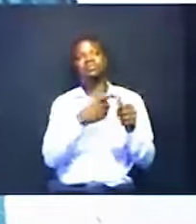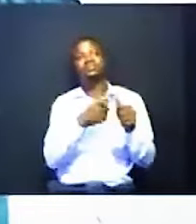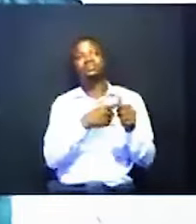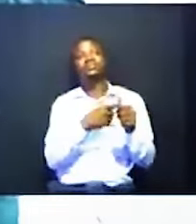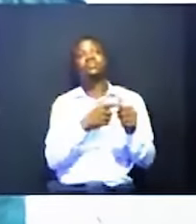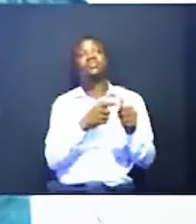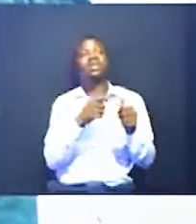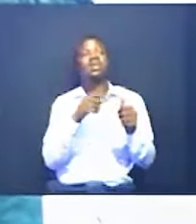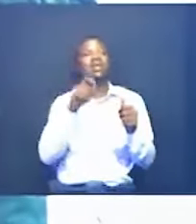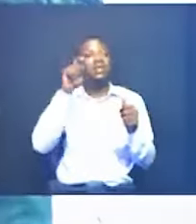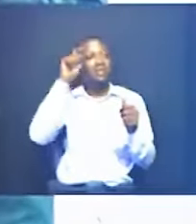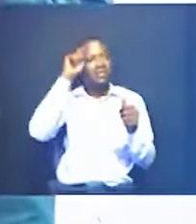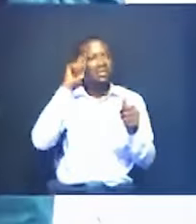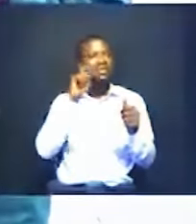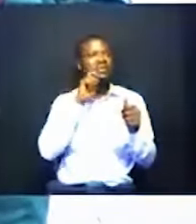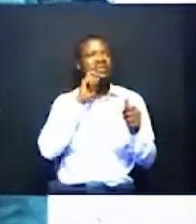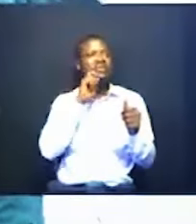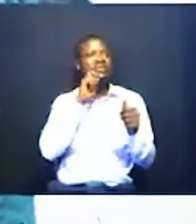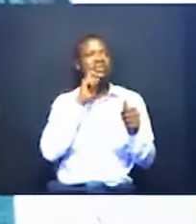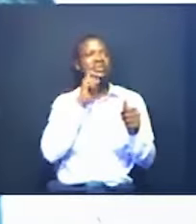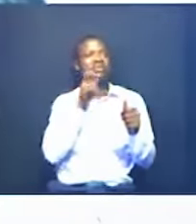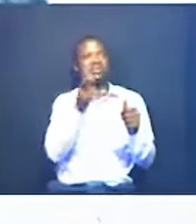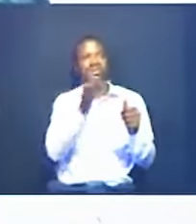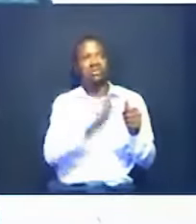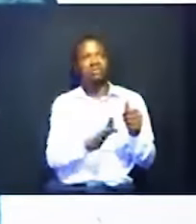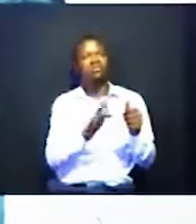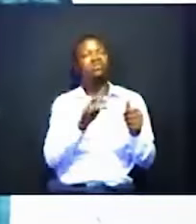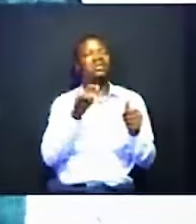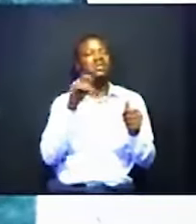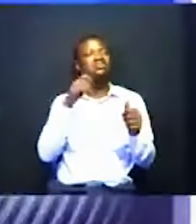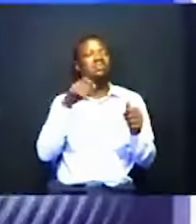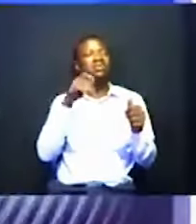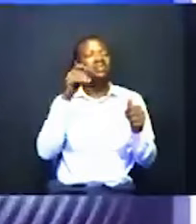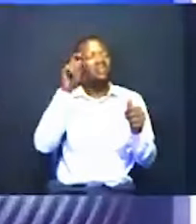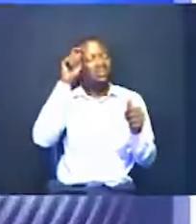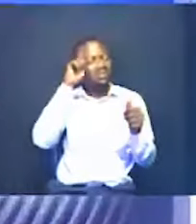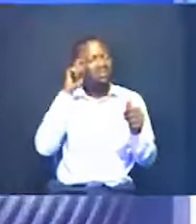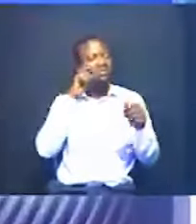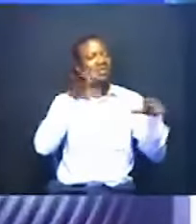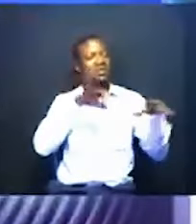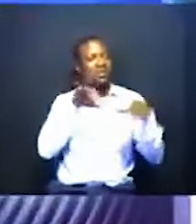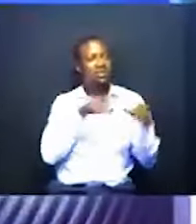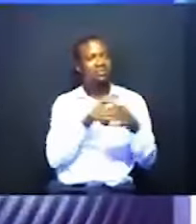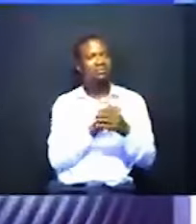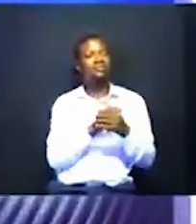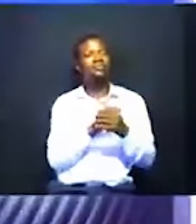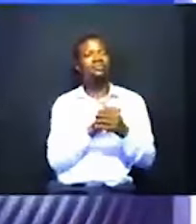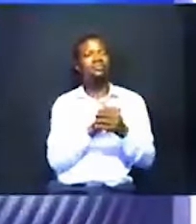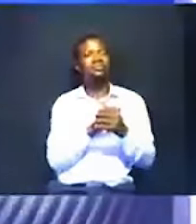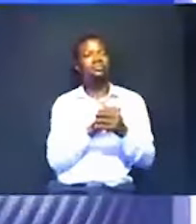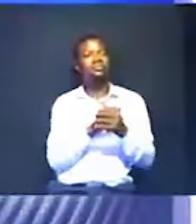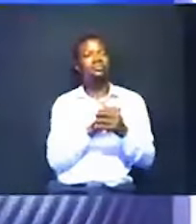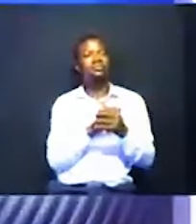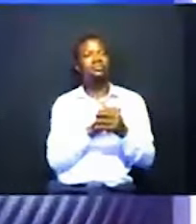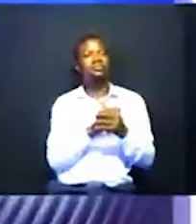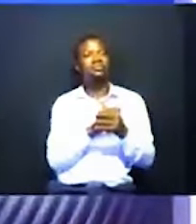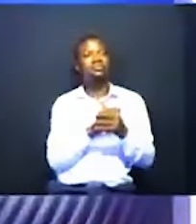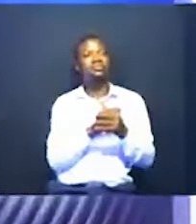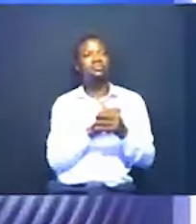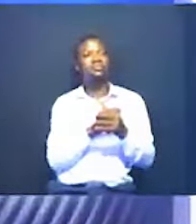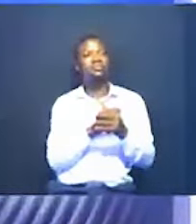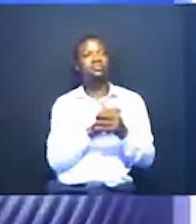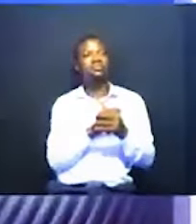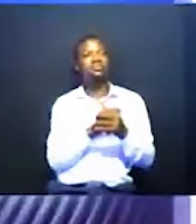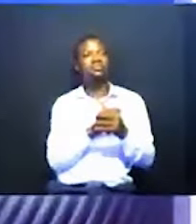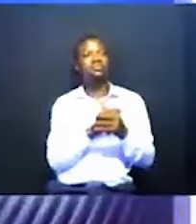Sexual immorality. Now he's beginning to list them. So check whether any